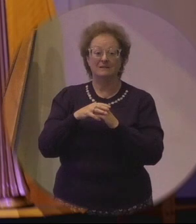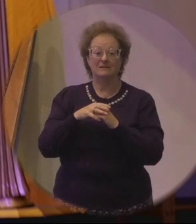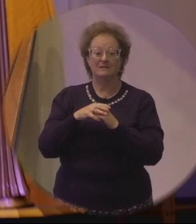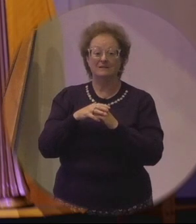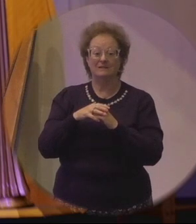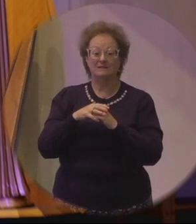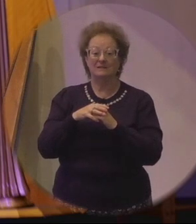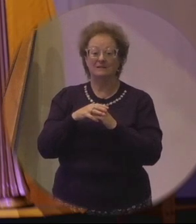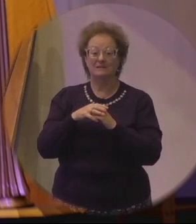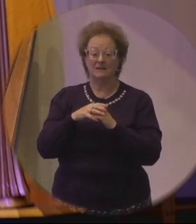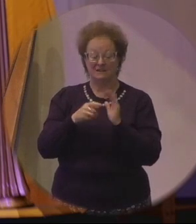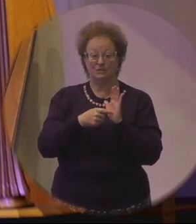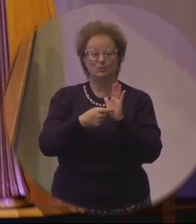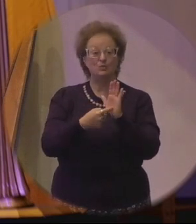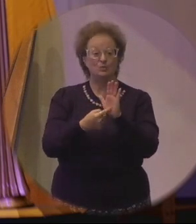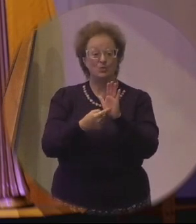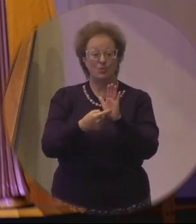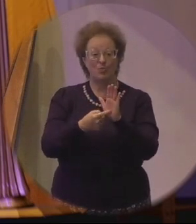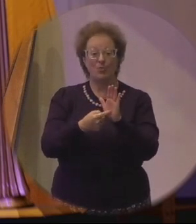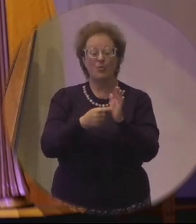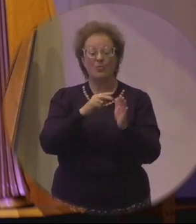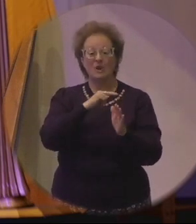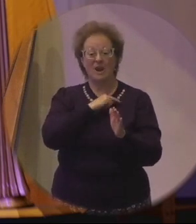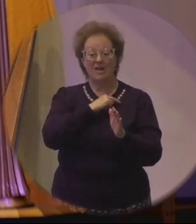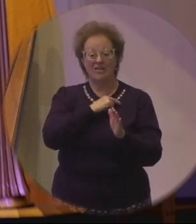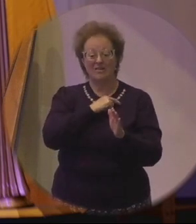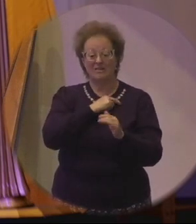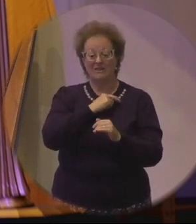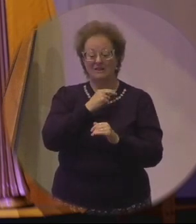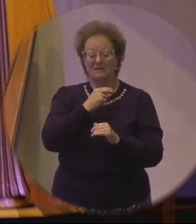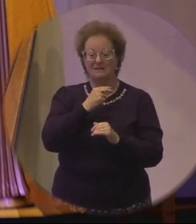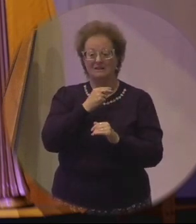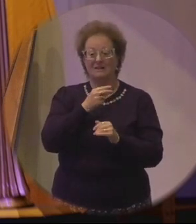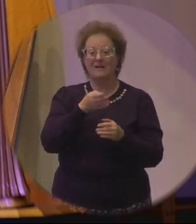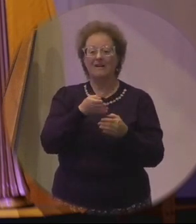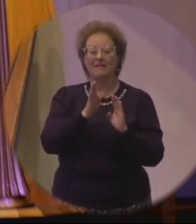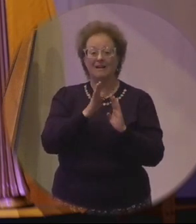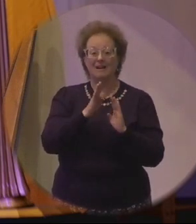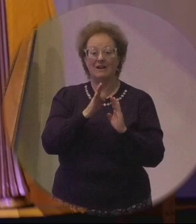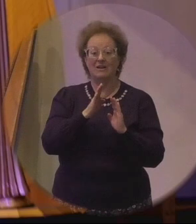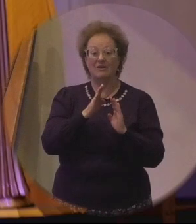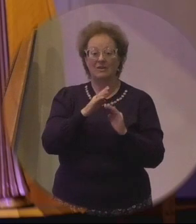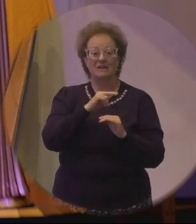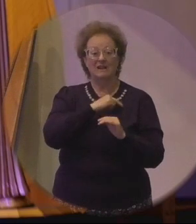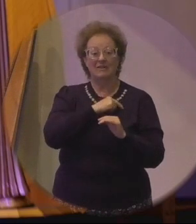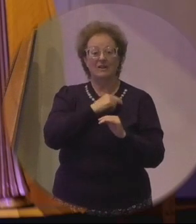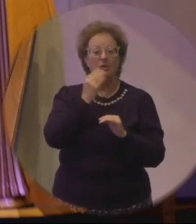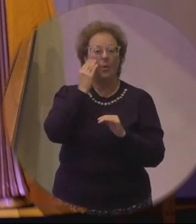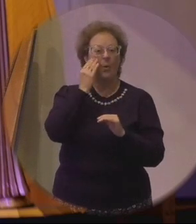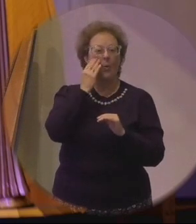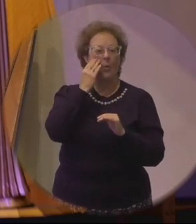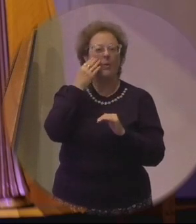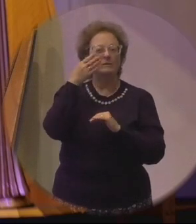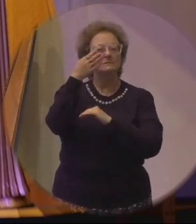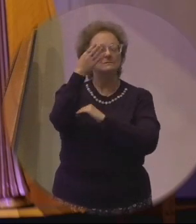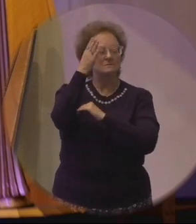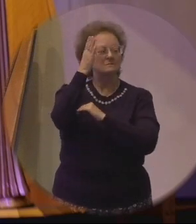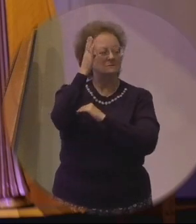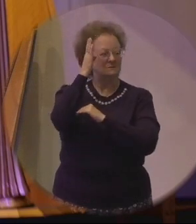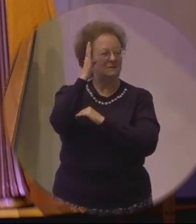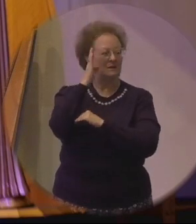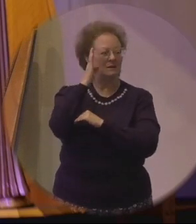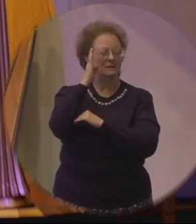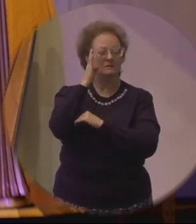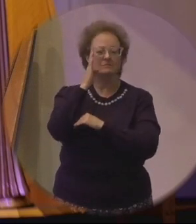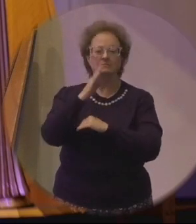And by revealing that to Nathanael, what he was doing was giving Nathanael a glimpse of his divinity. Suddenly, Nathanael